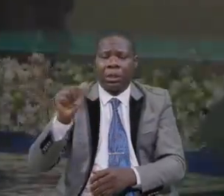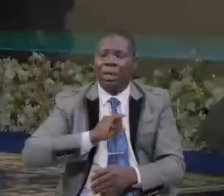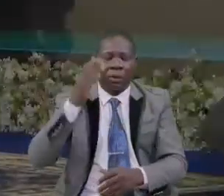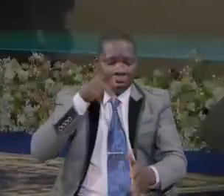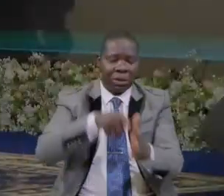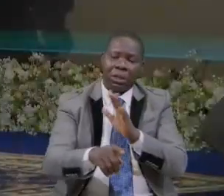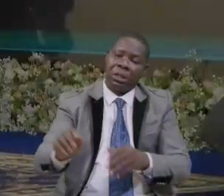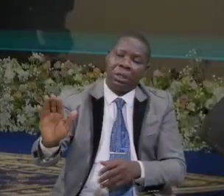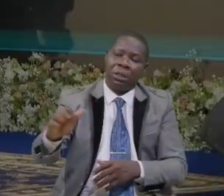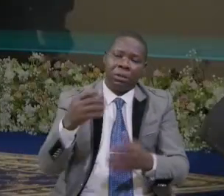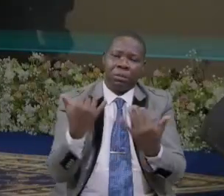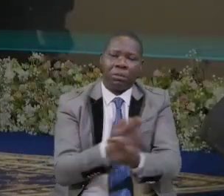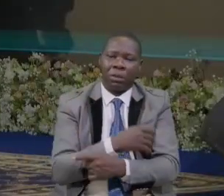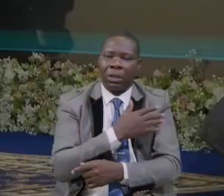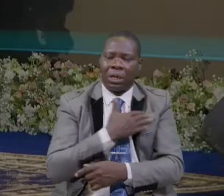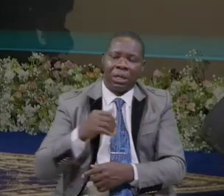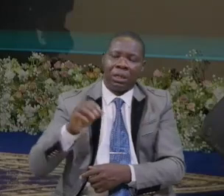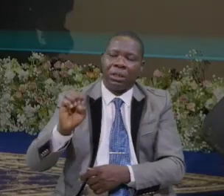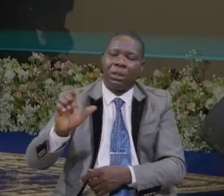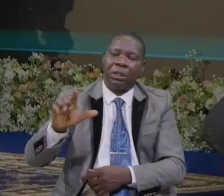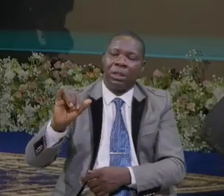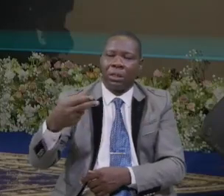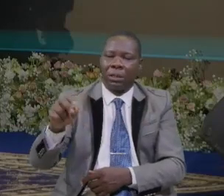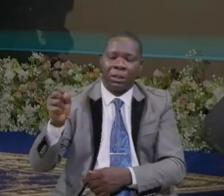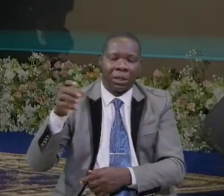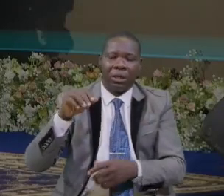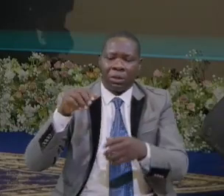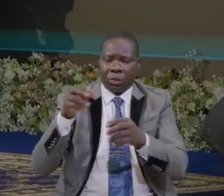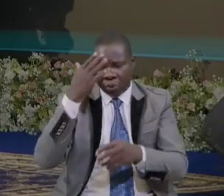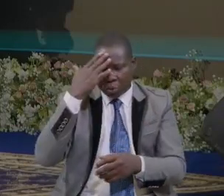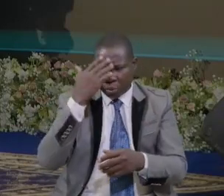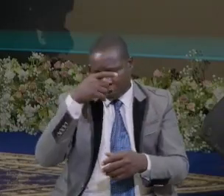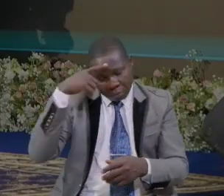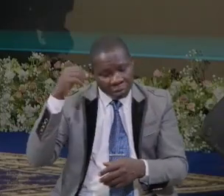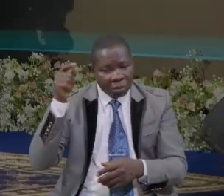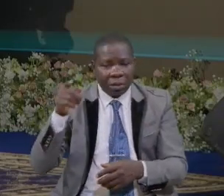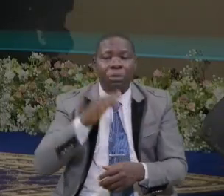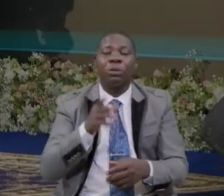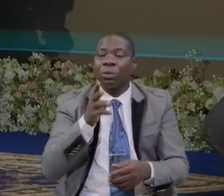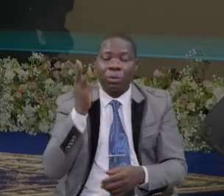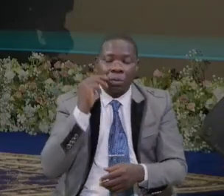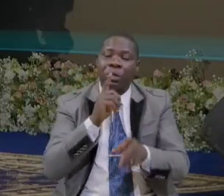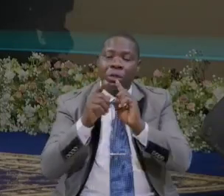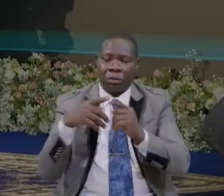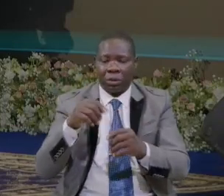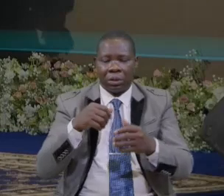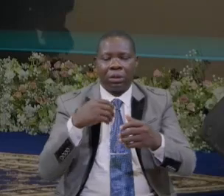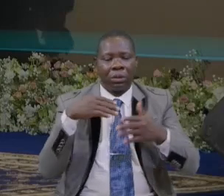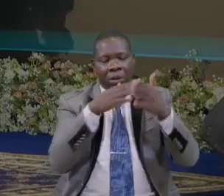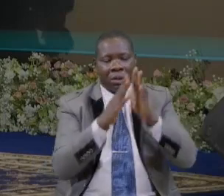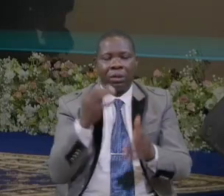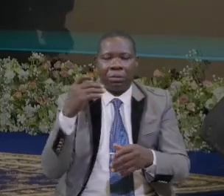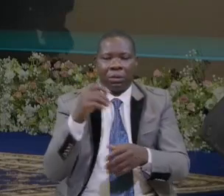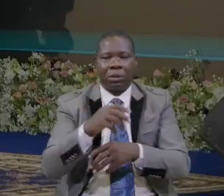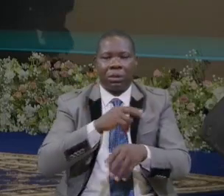knew, because he was discussing with elders of the land. And he told those elders, said, you see the son of